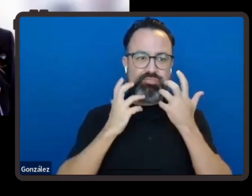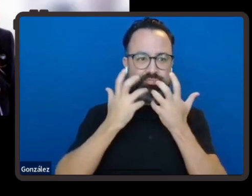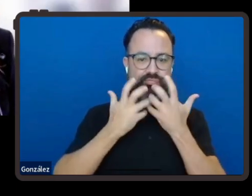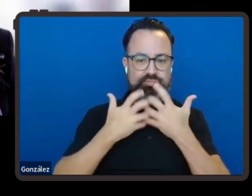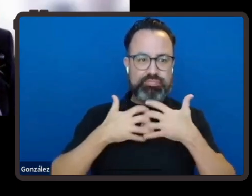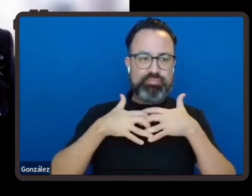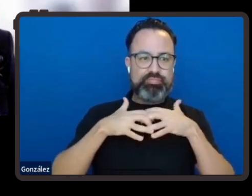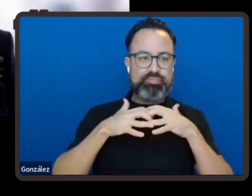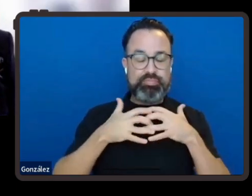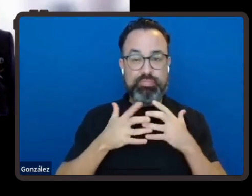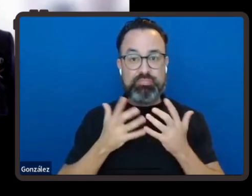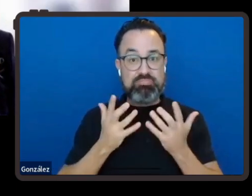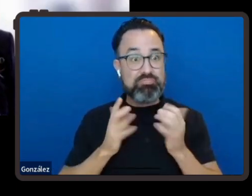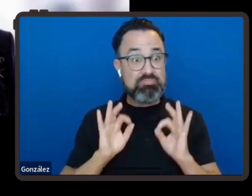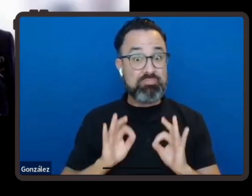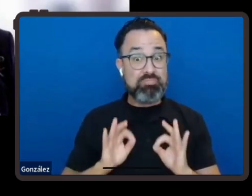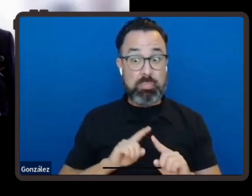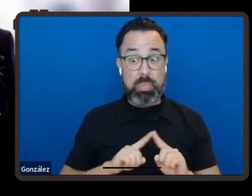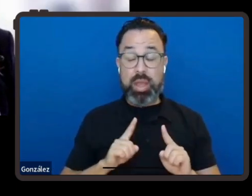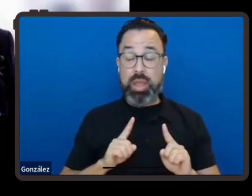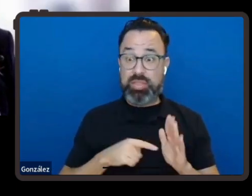and it's this young lady is